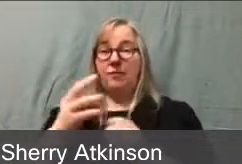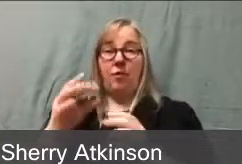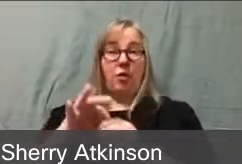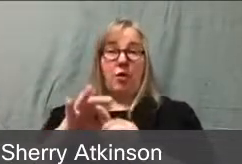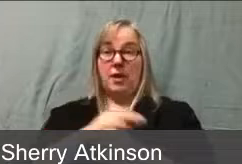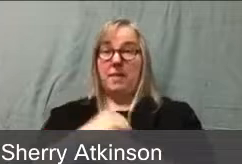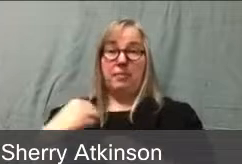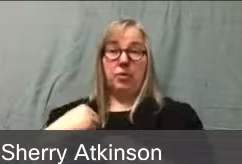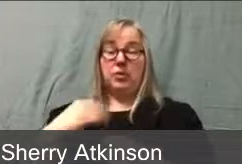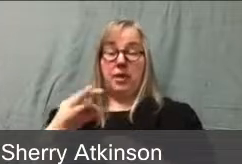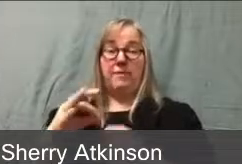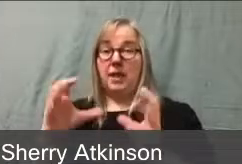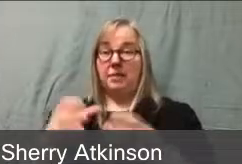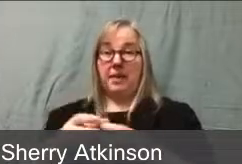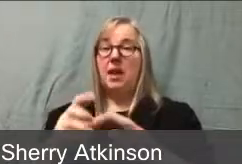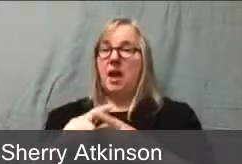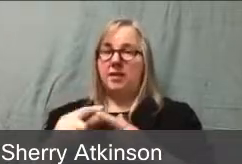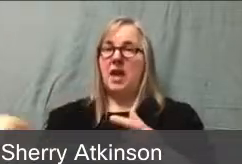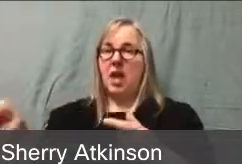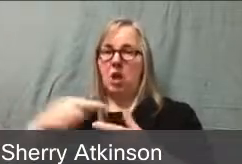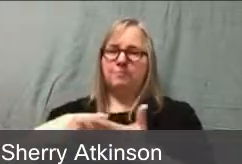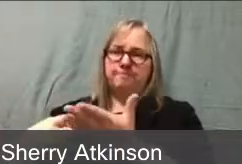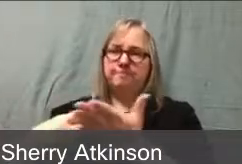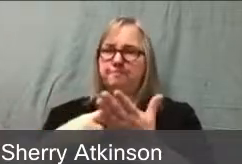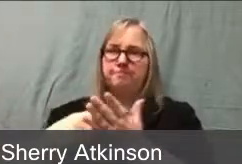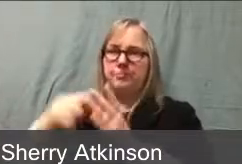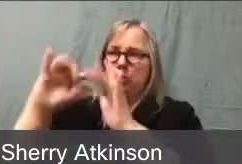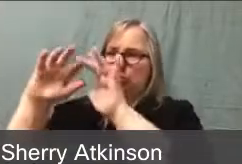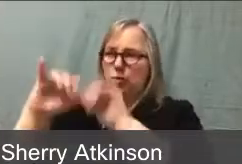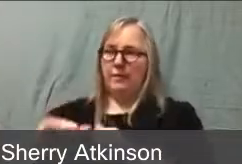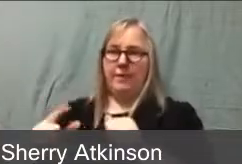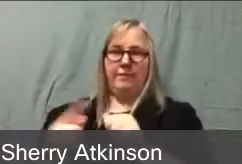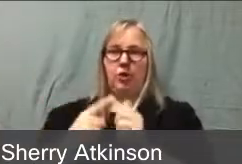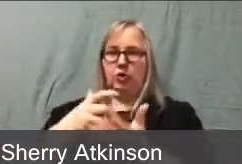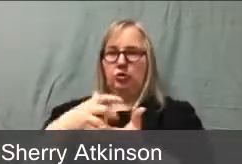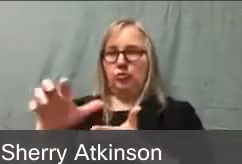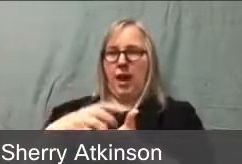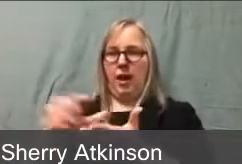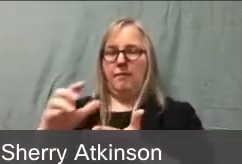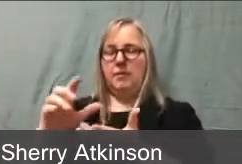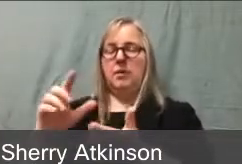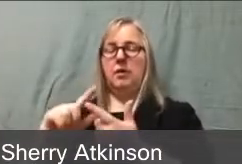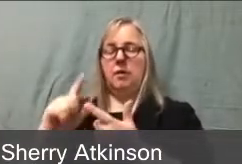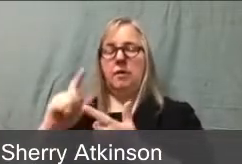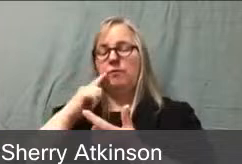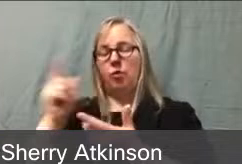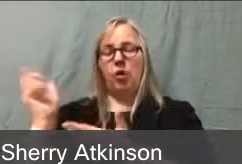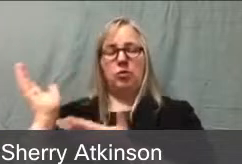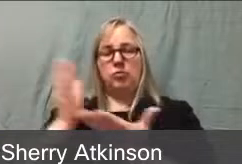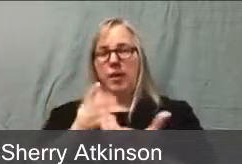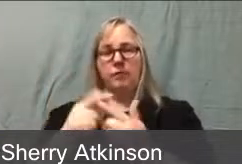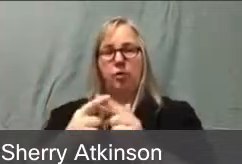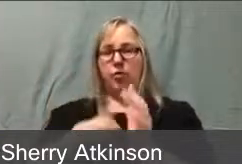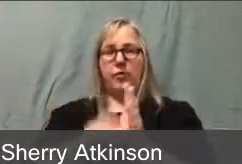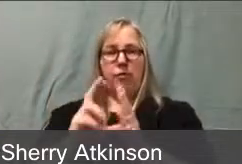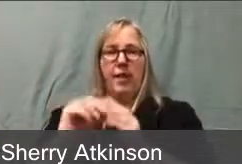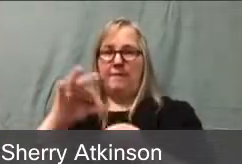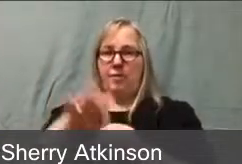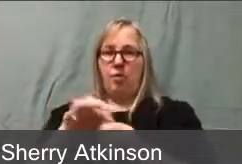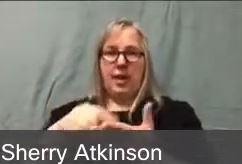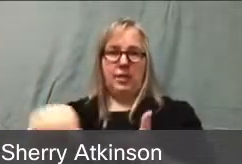first draft to be brought back to the full committee for review and vote next week. During the